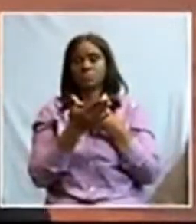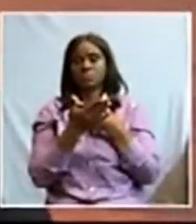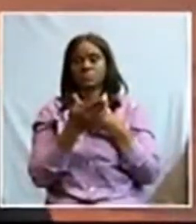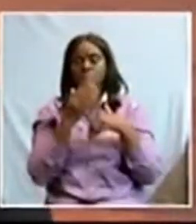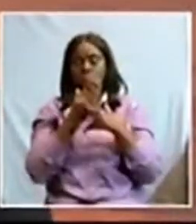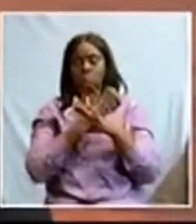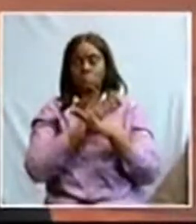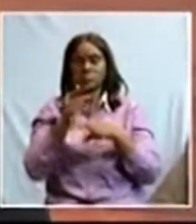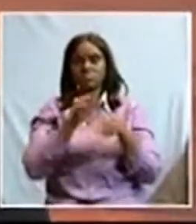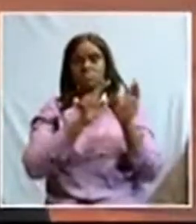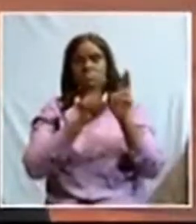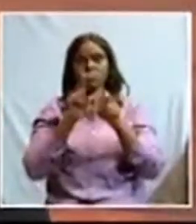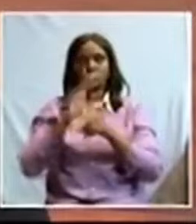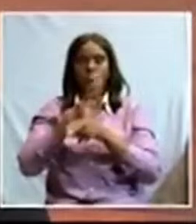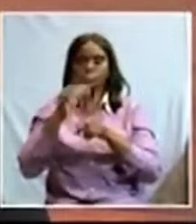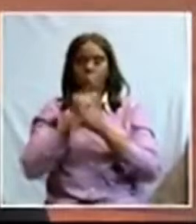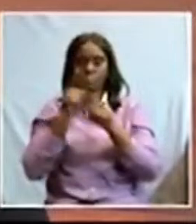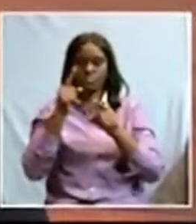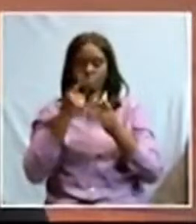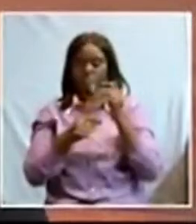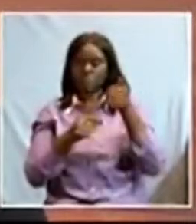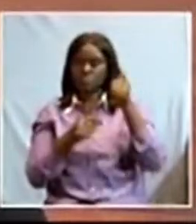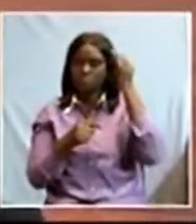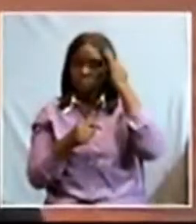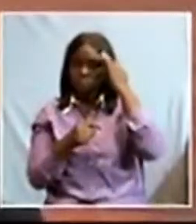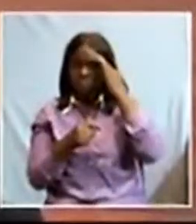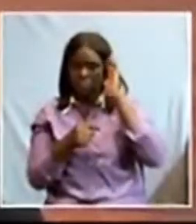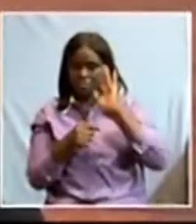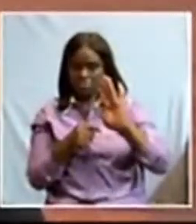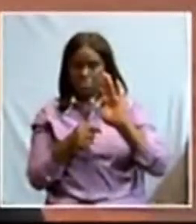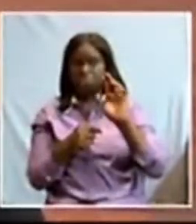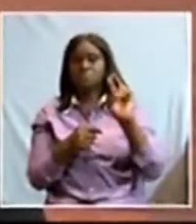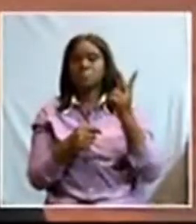Before you answer, just note. Two,